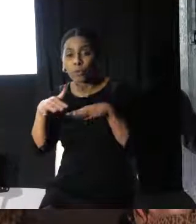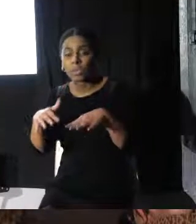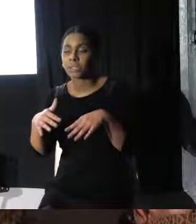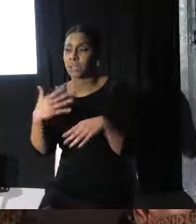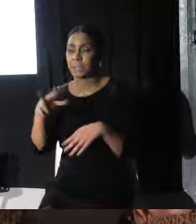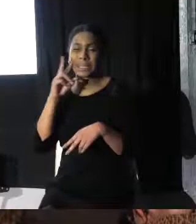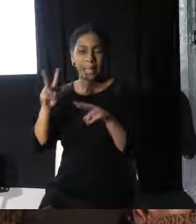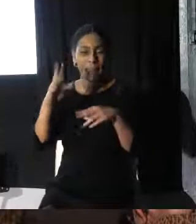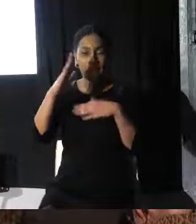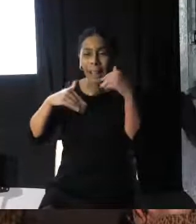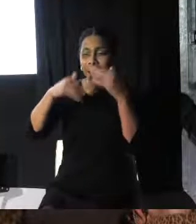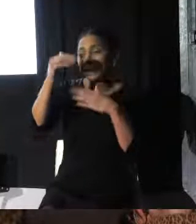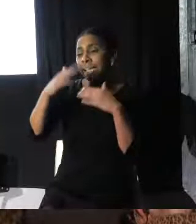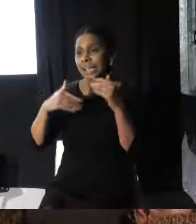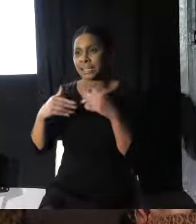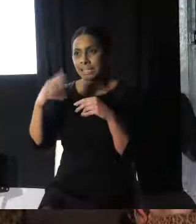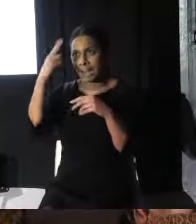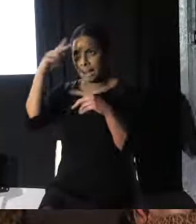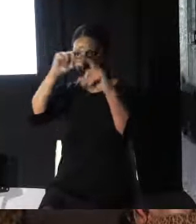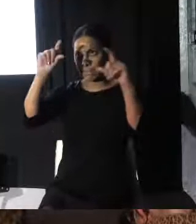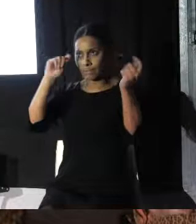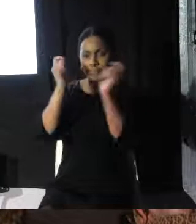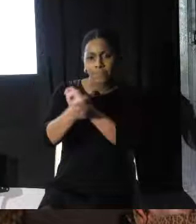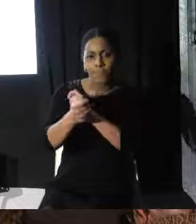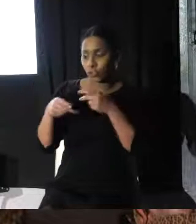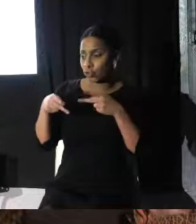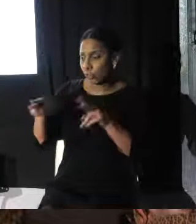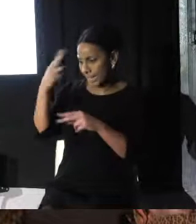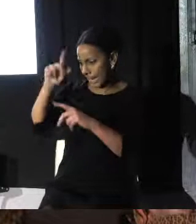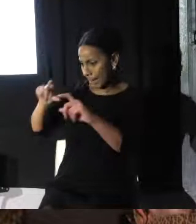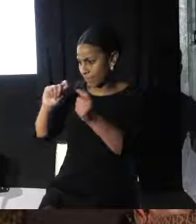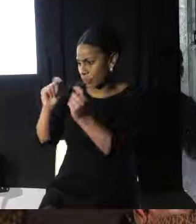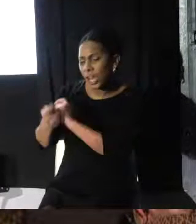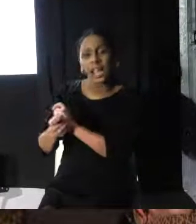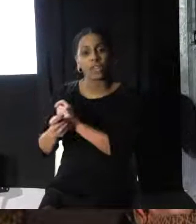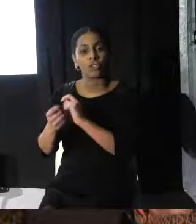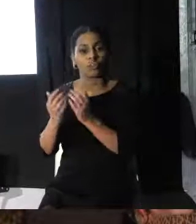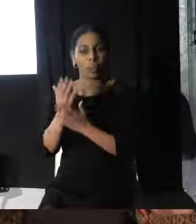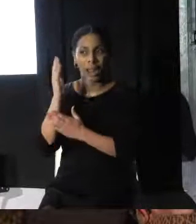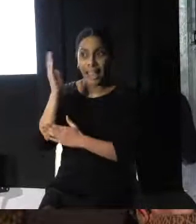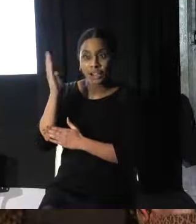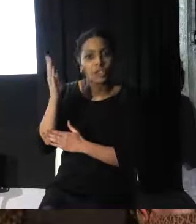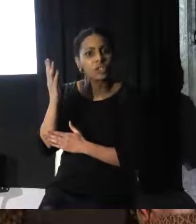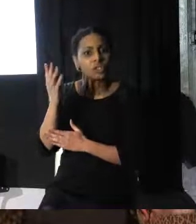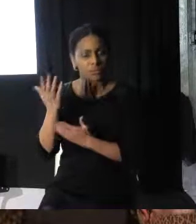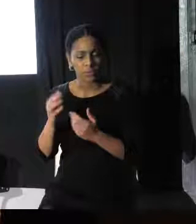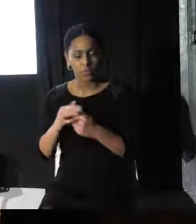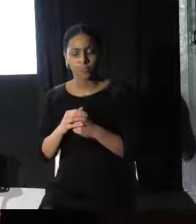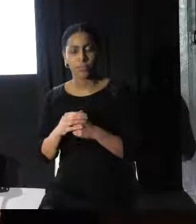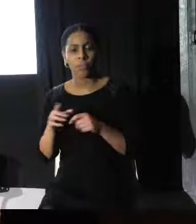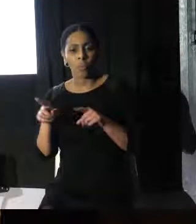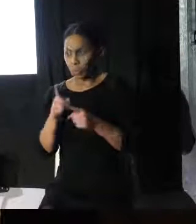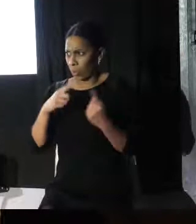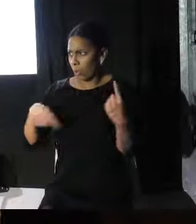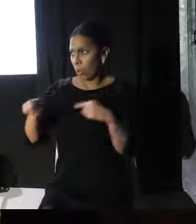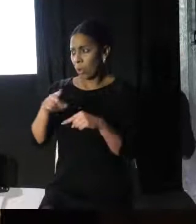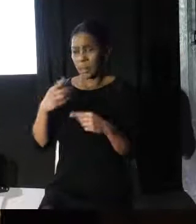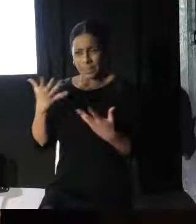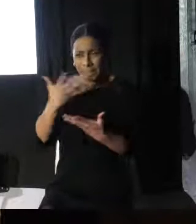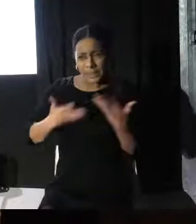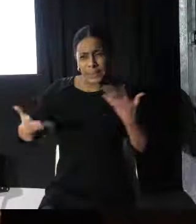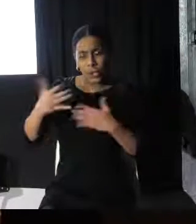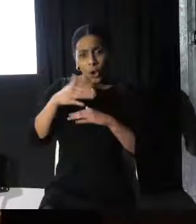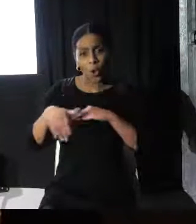buildings and streets and even lectureships or professorships, and the wider conversation over how to decolonize